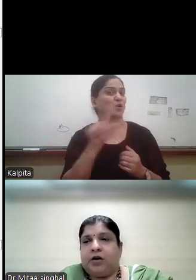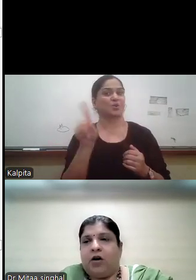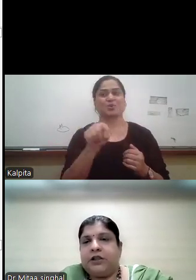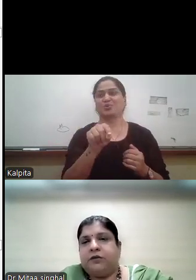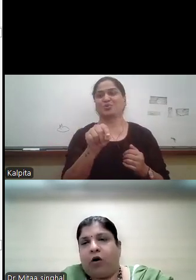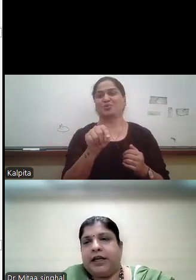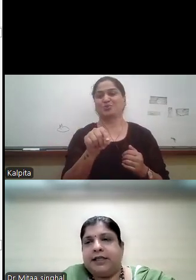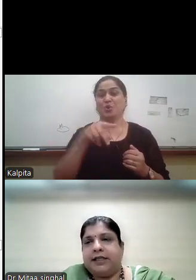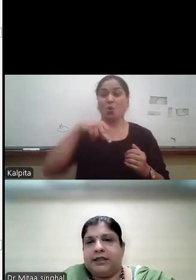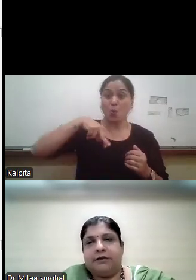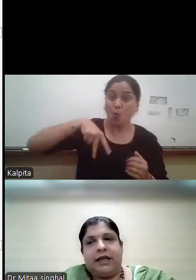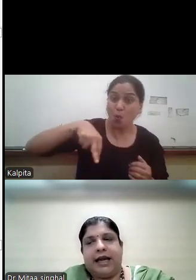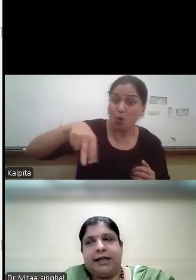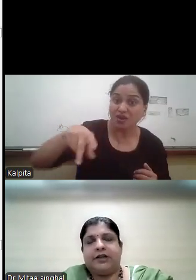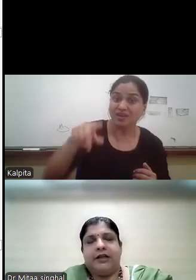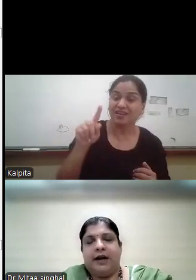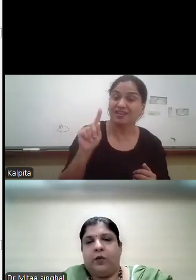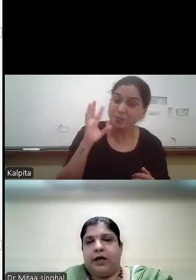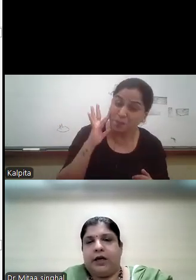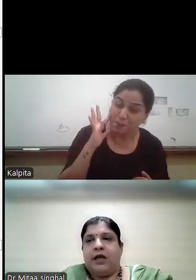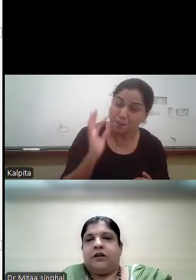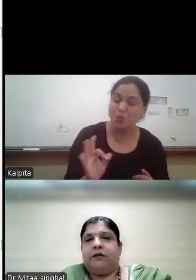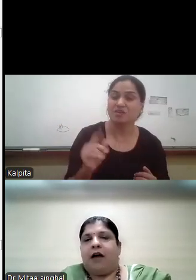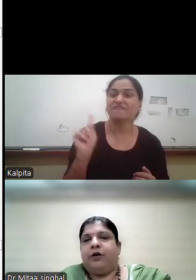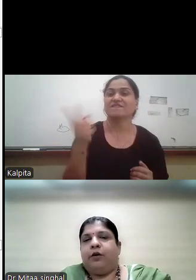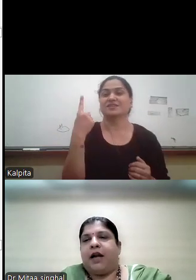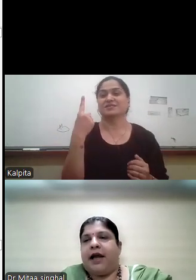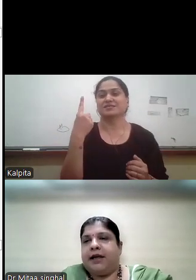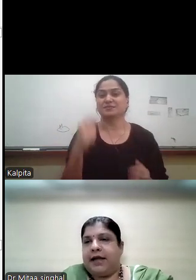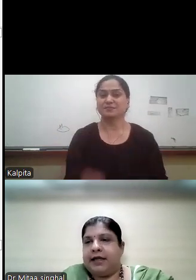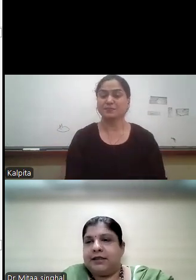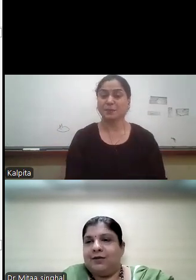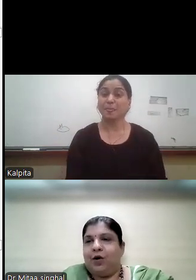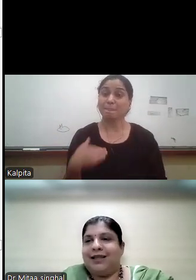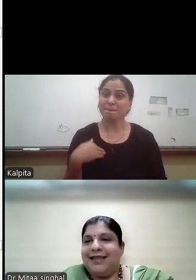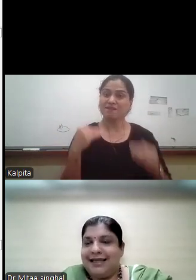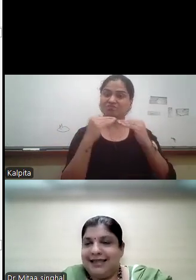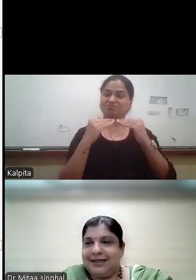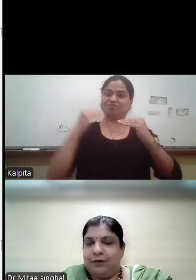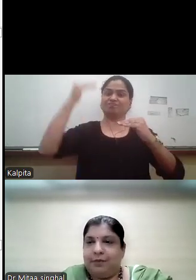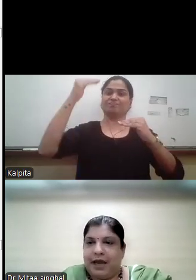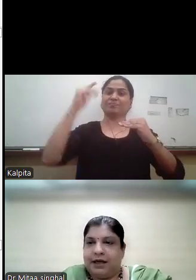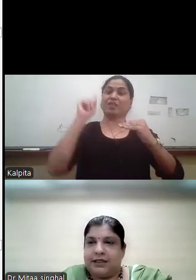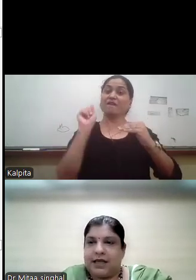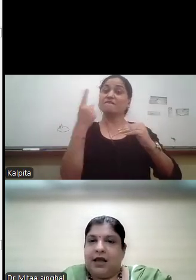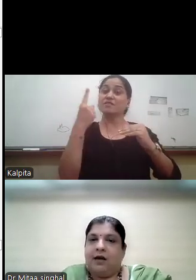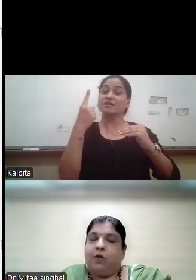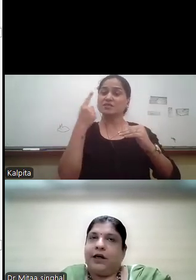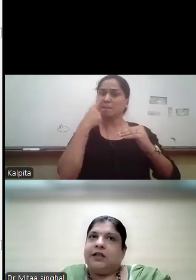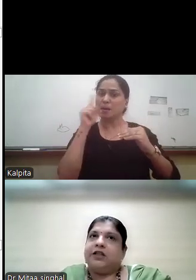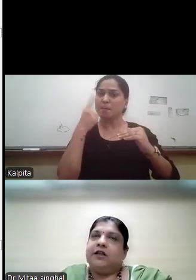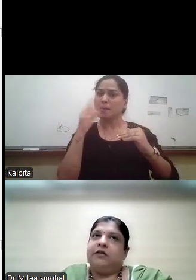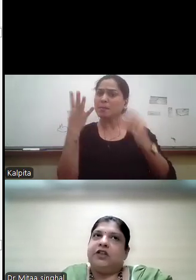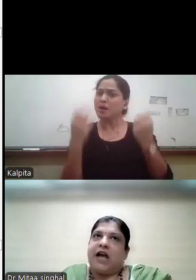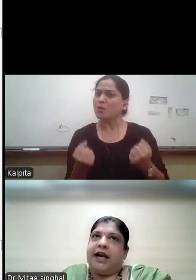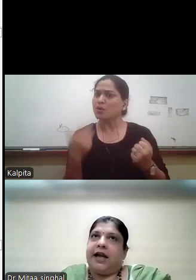you work on his walking skills. Education can wait. So we have to prioritize what are the needs of the parents, what